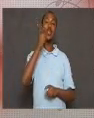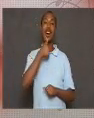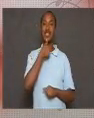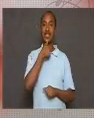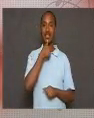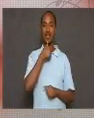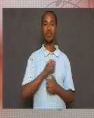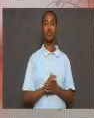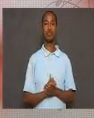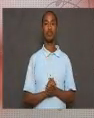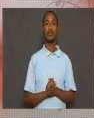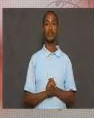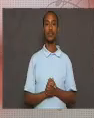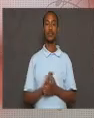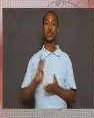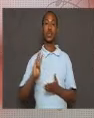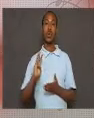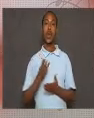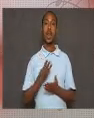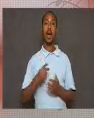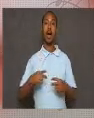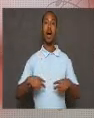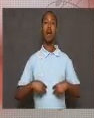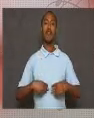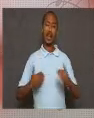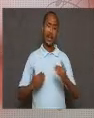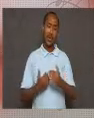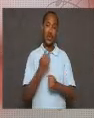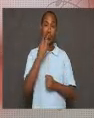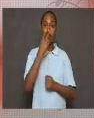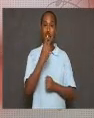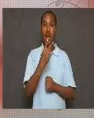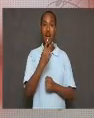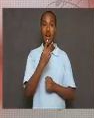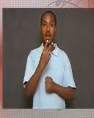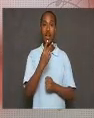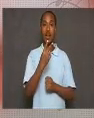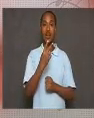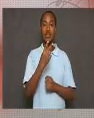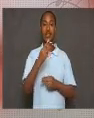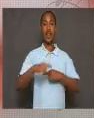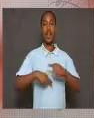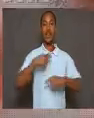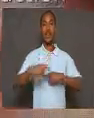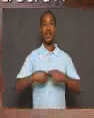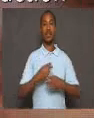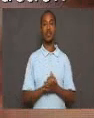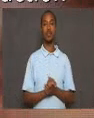acids. We will have a closer look at the zinc reaction.